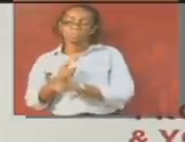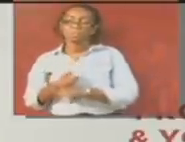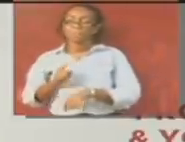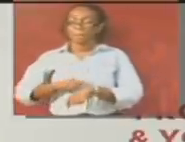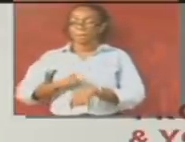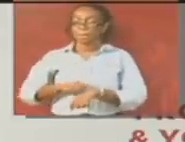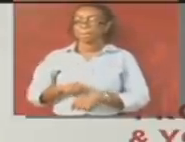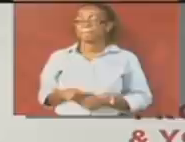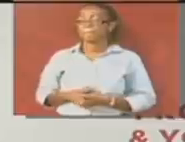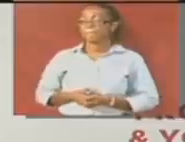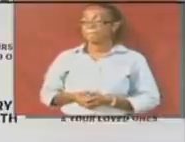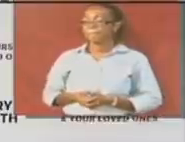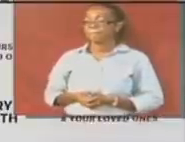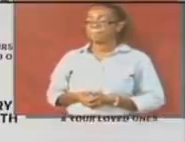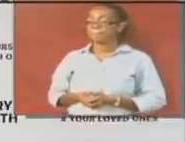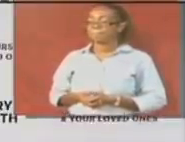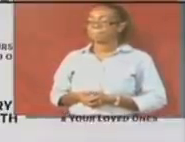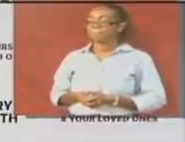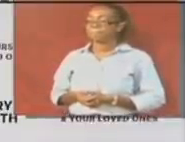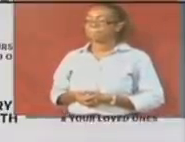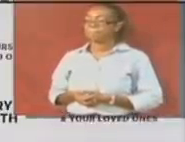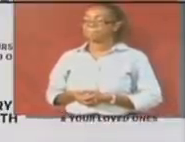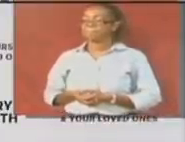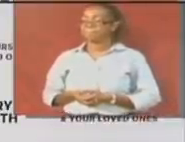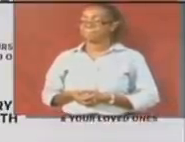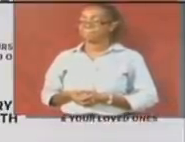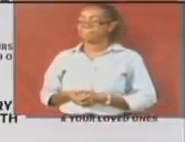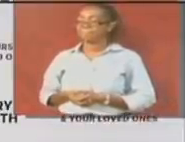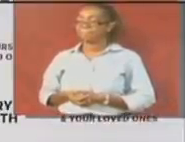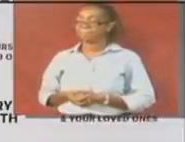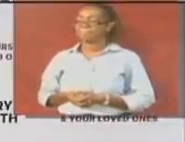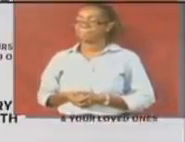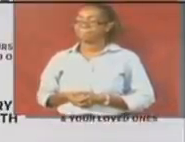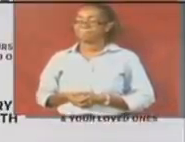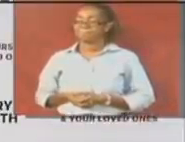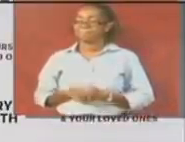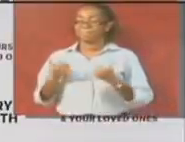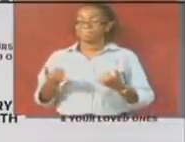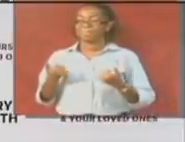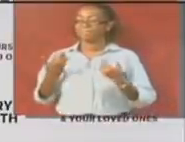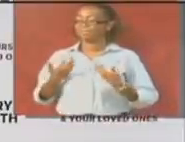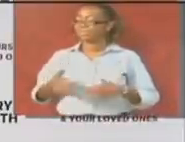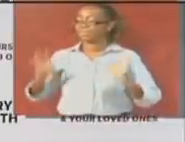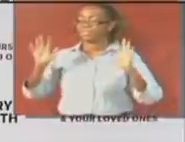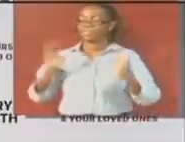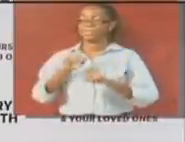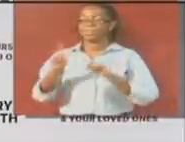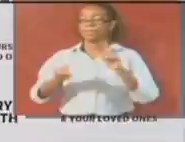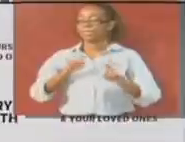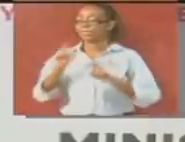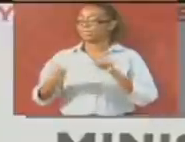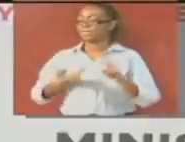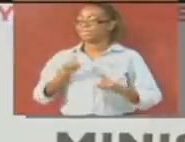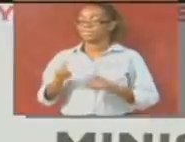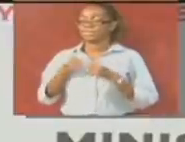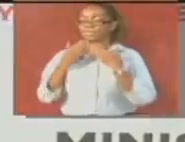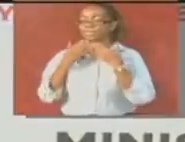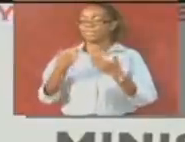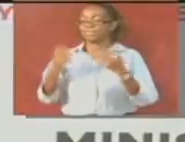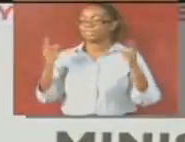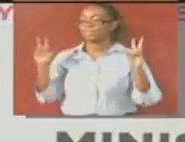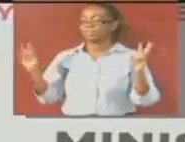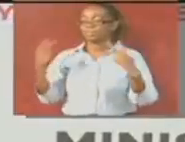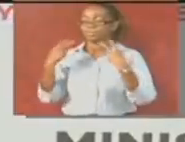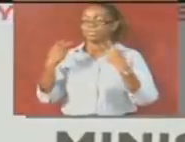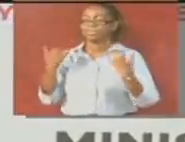vaccinated. Thank you very much, Dr. Hines. We have come to the end of our question and answer segment. Thank you for joining us for